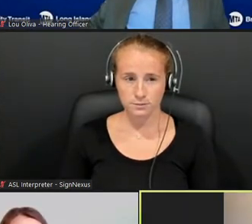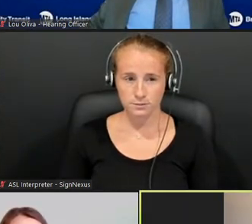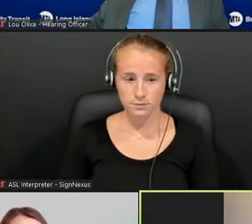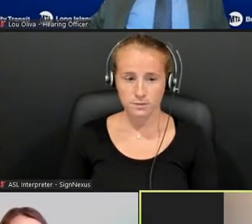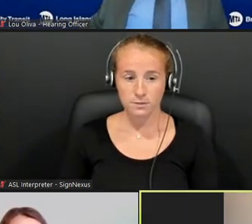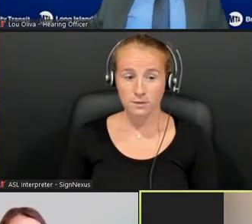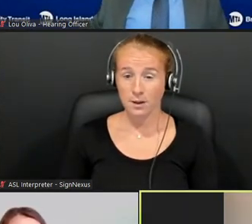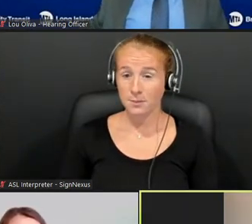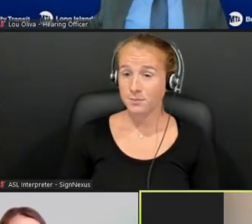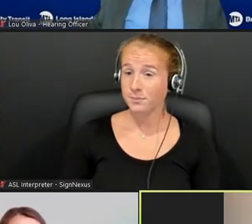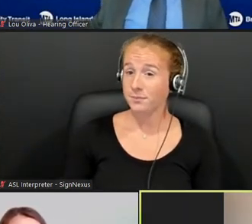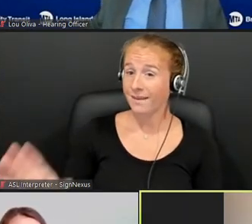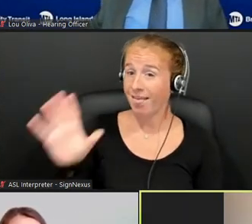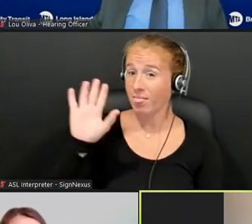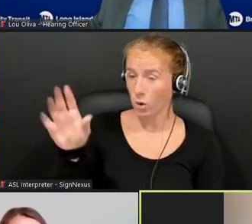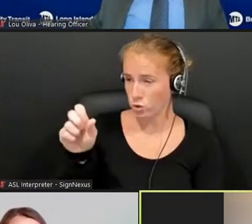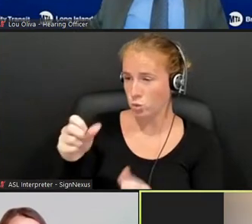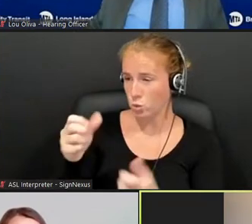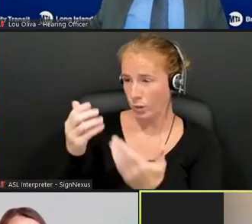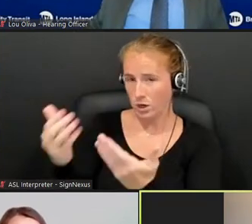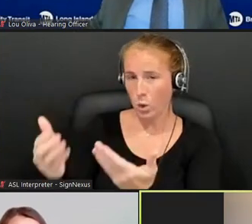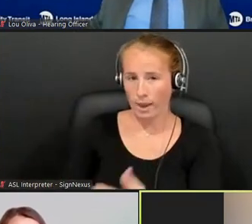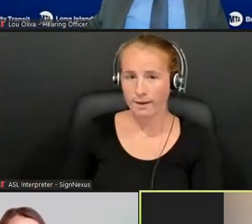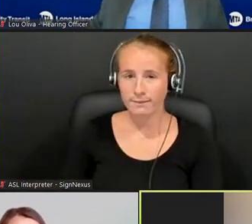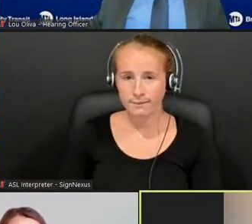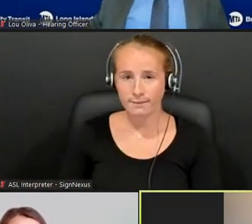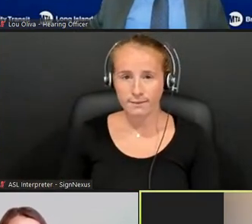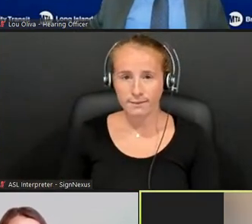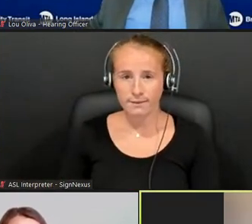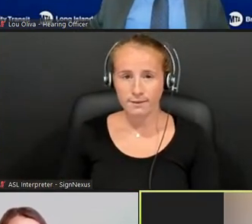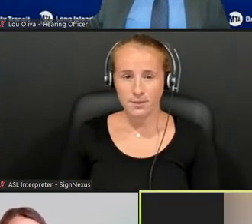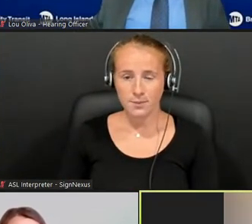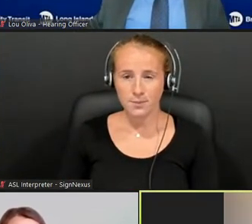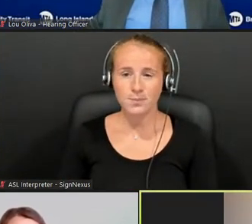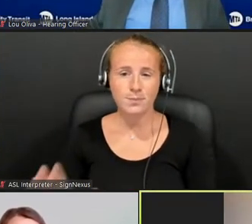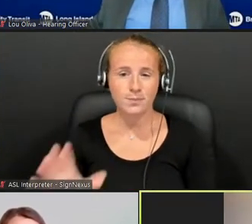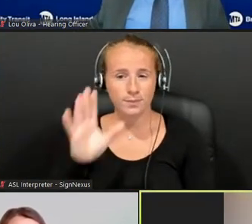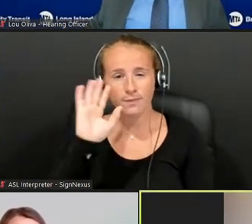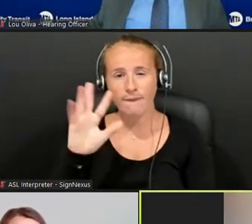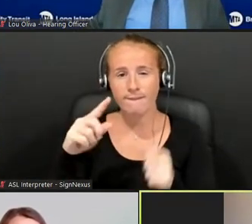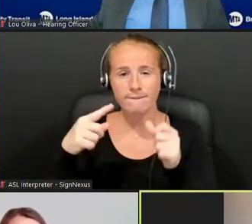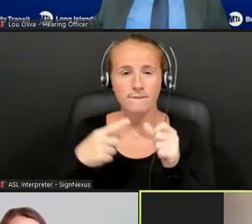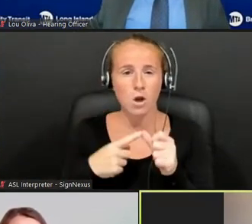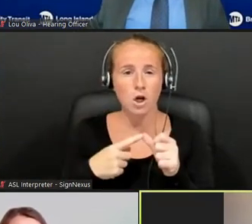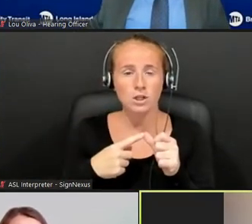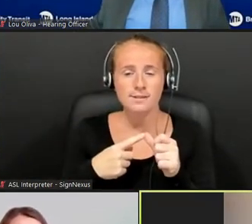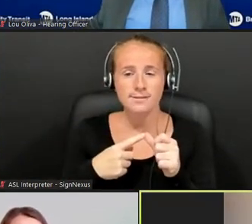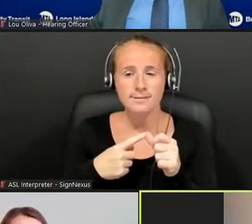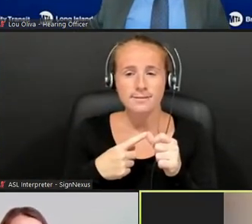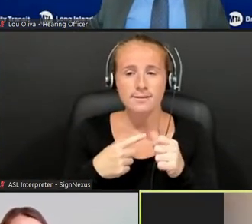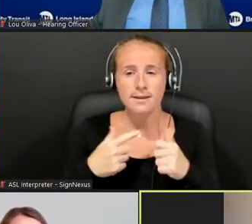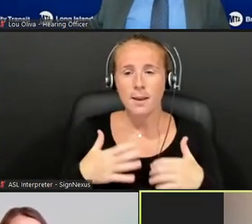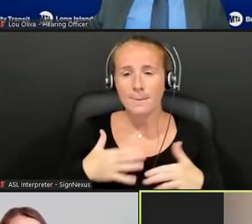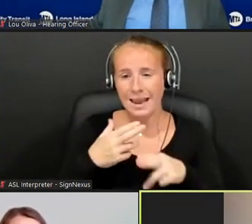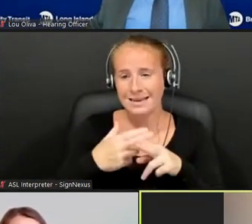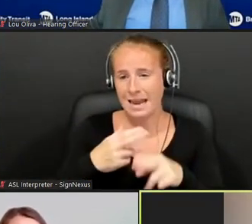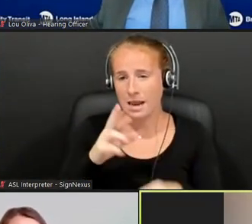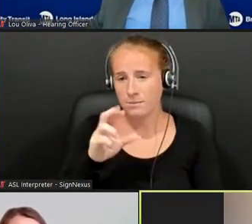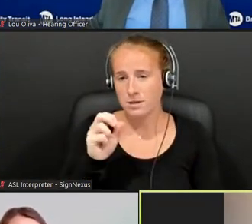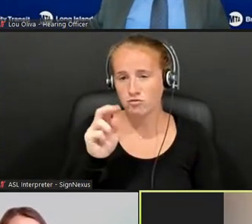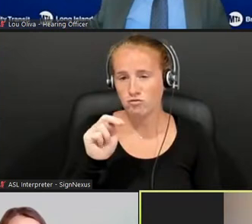hello you may begin your remarks all right well first I should uh my name is Ron